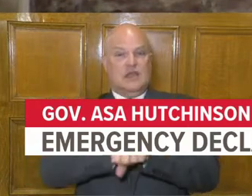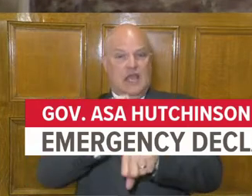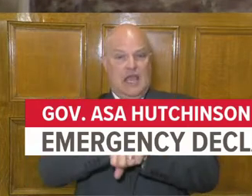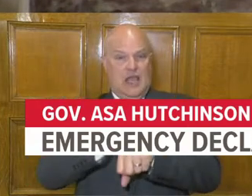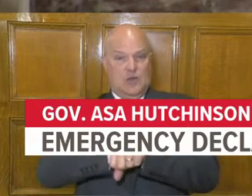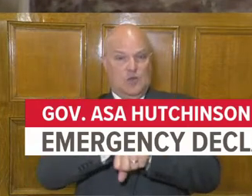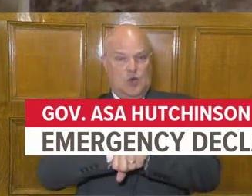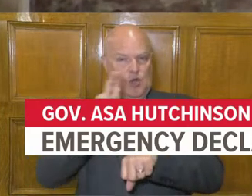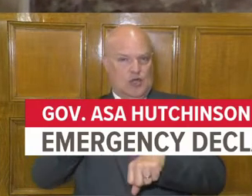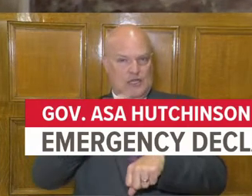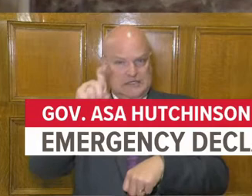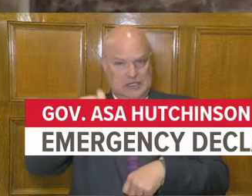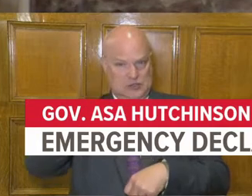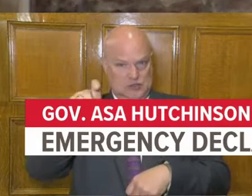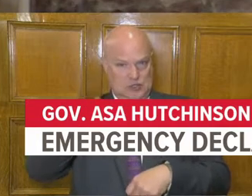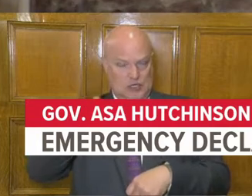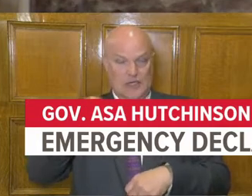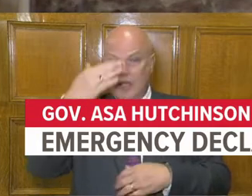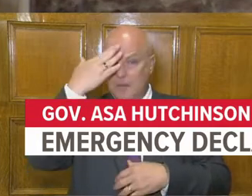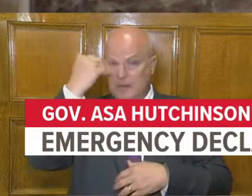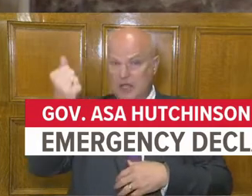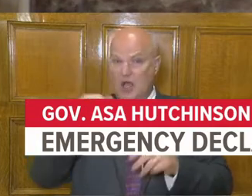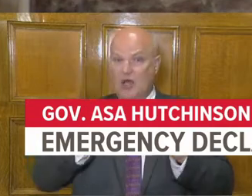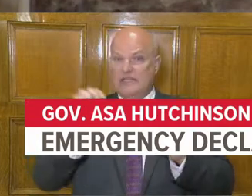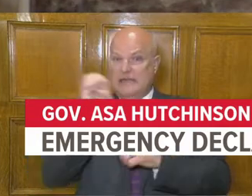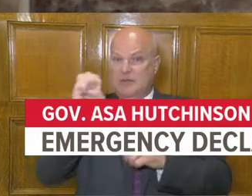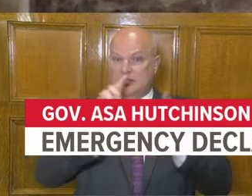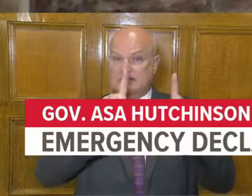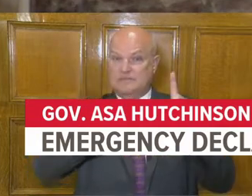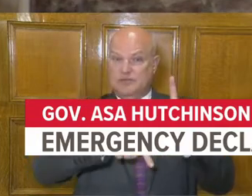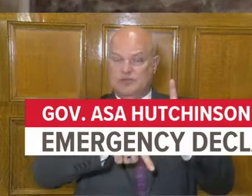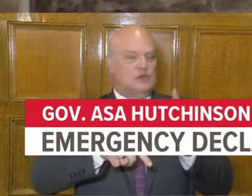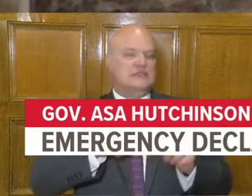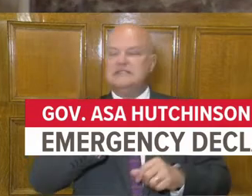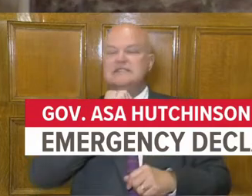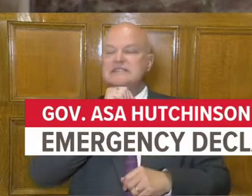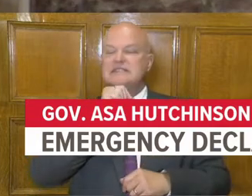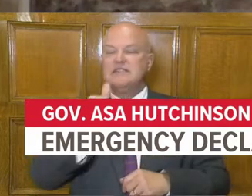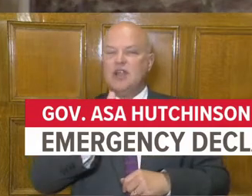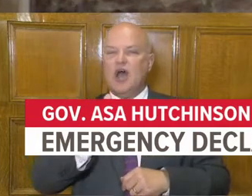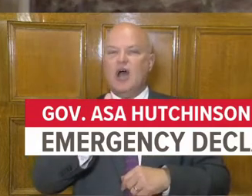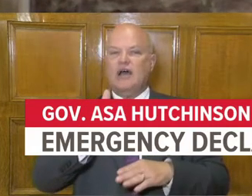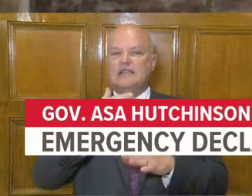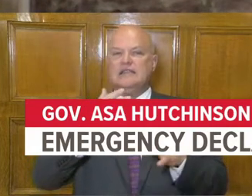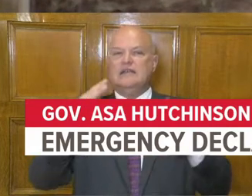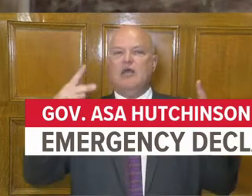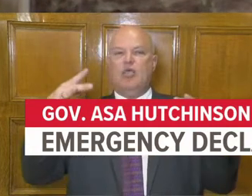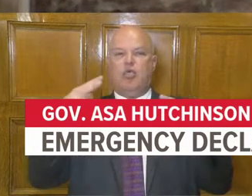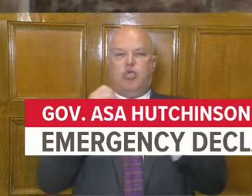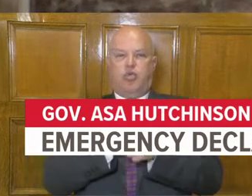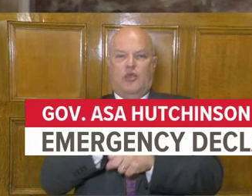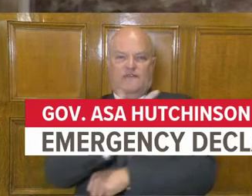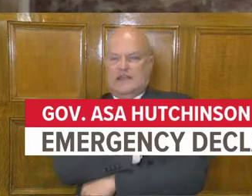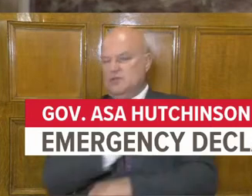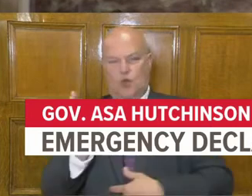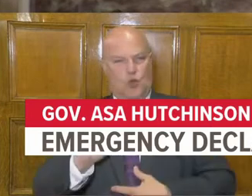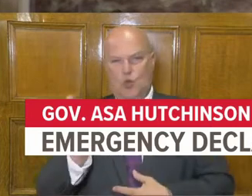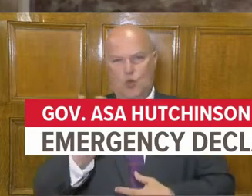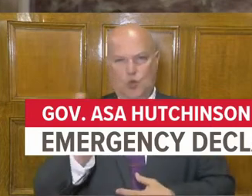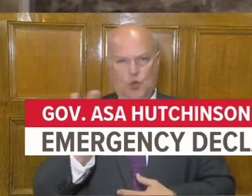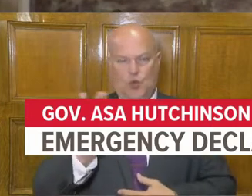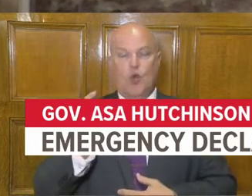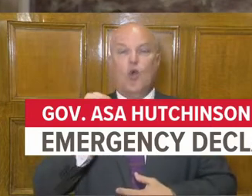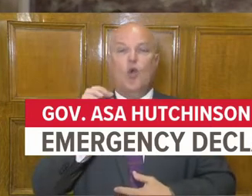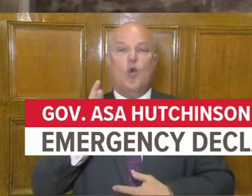the public health emergency should not diminish anyone's intensity on the need to get a vaccination